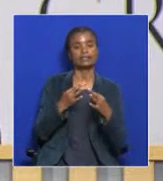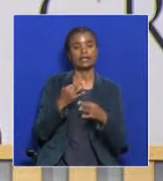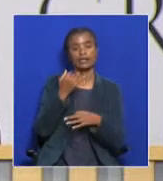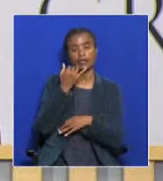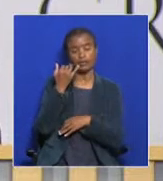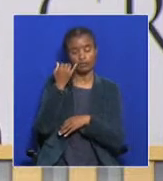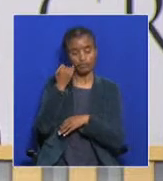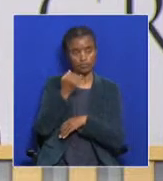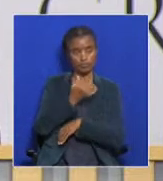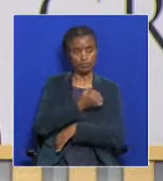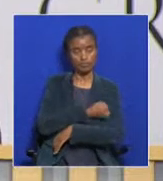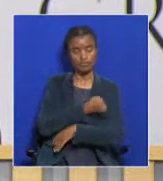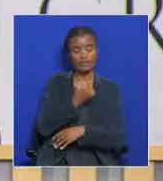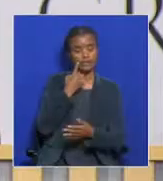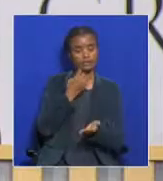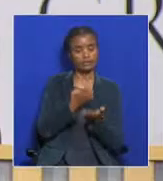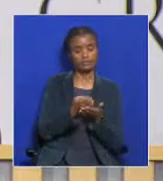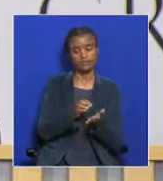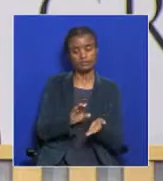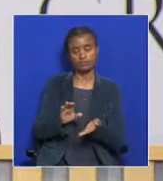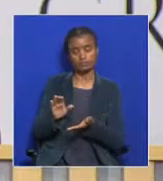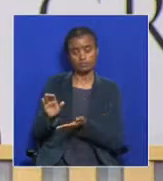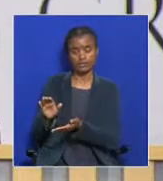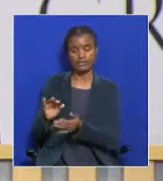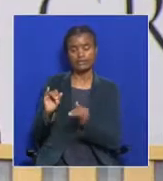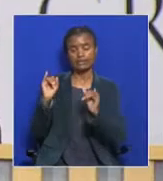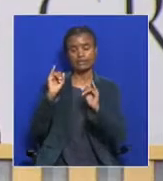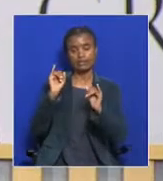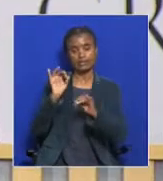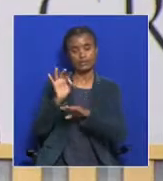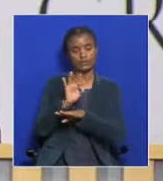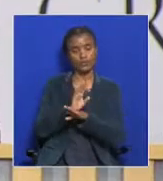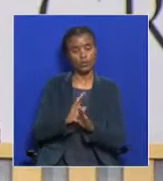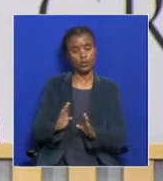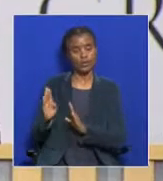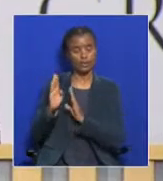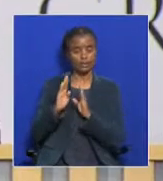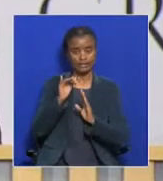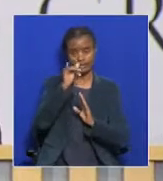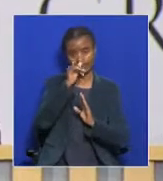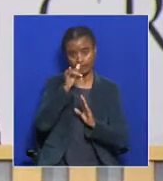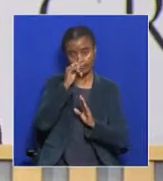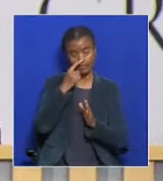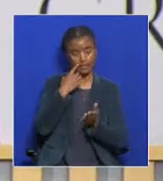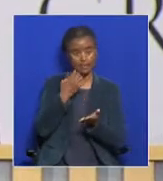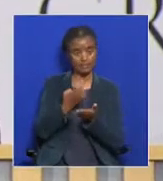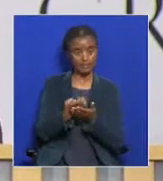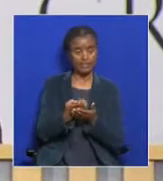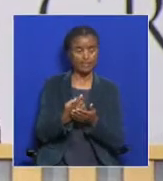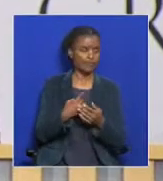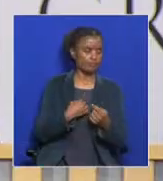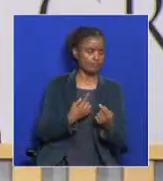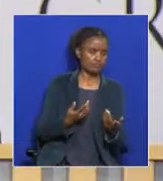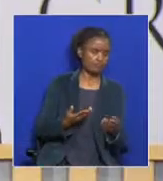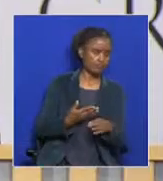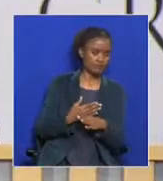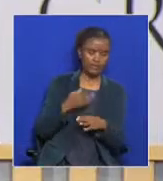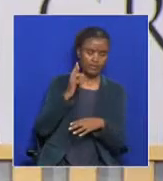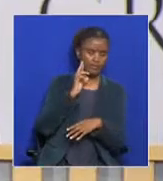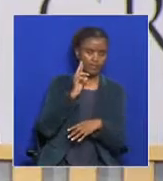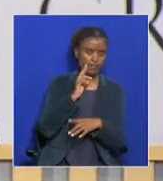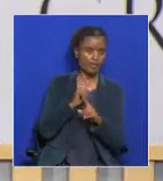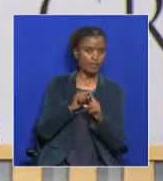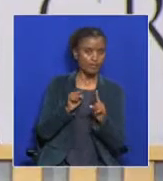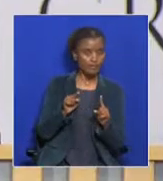Port Shepstone serious organized crime exhibits. And I couldn't recall, but I just said, when he said that, I said, oh, okay, or